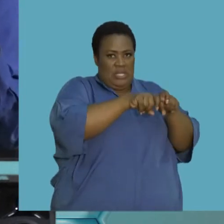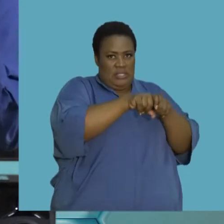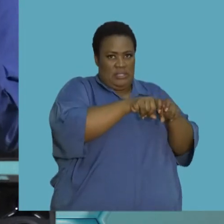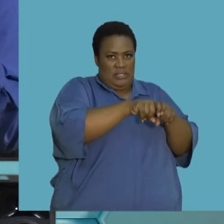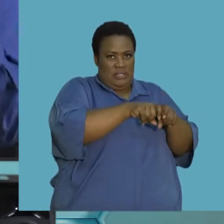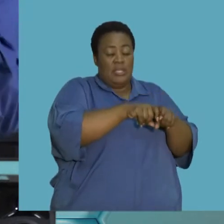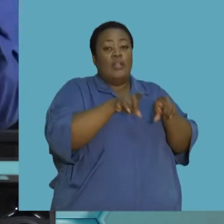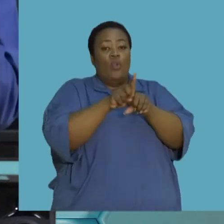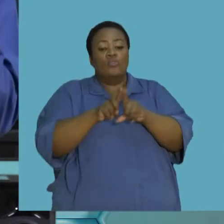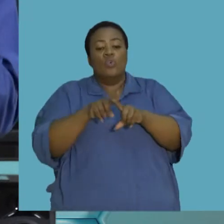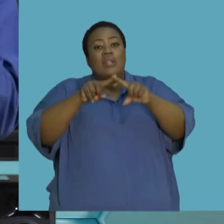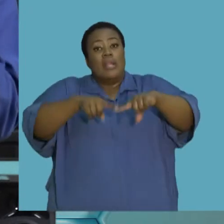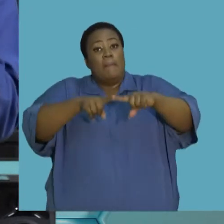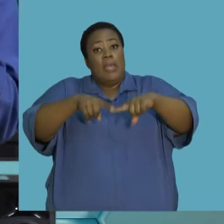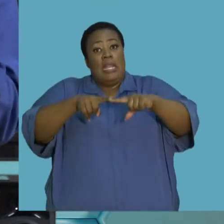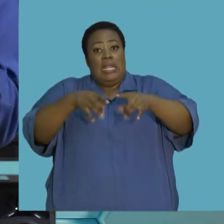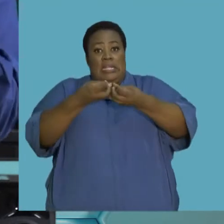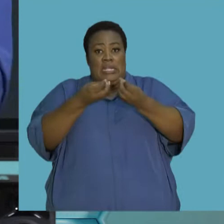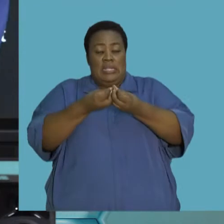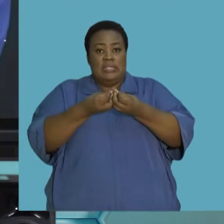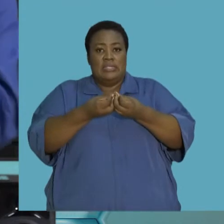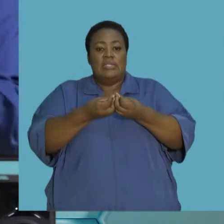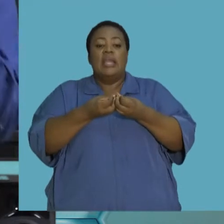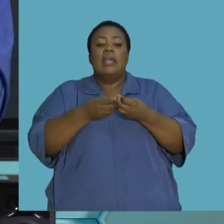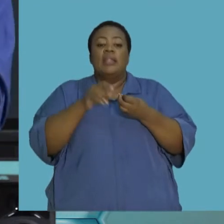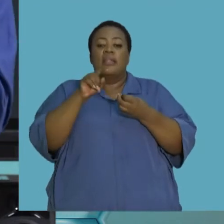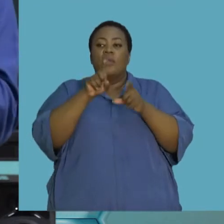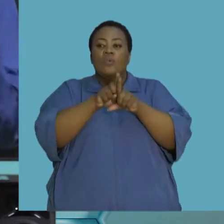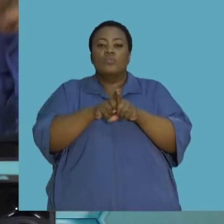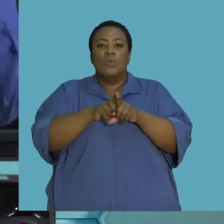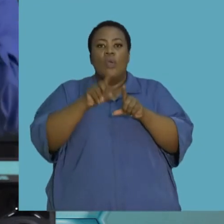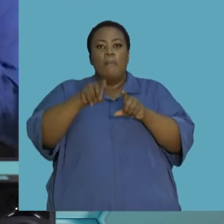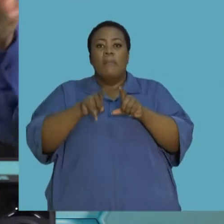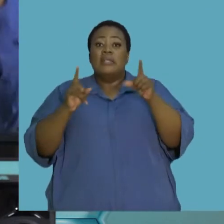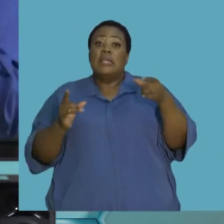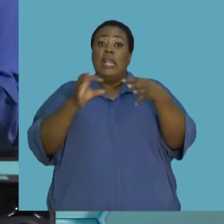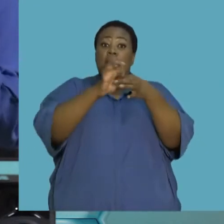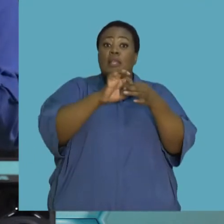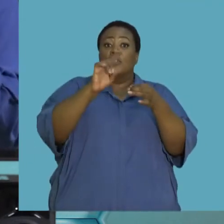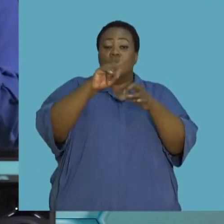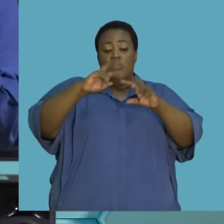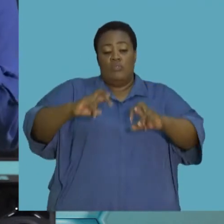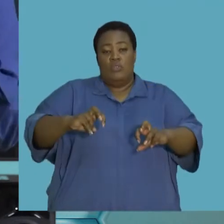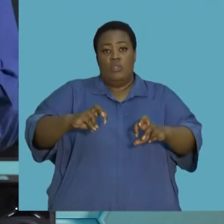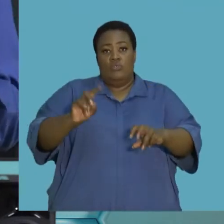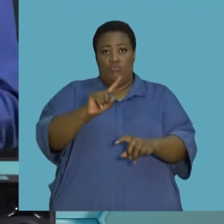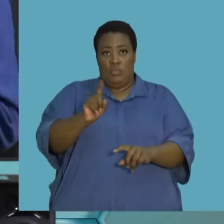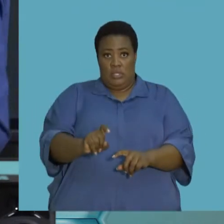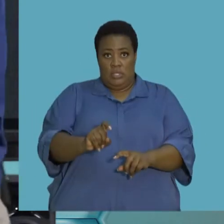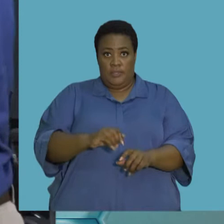It should include dependent variable, and it needs to link to the research question.